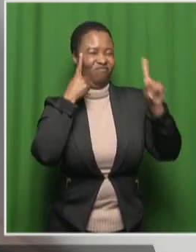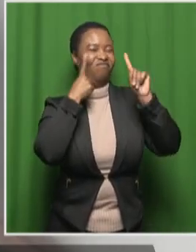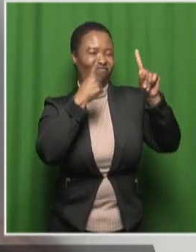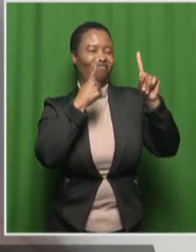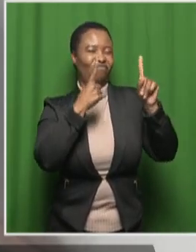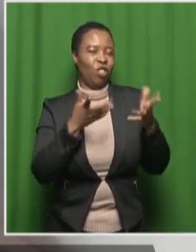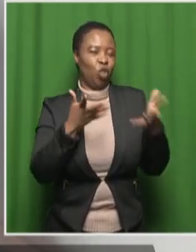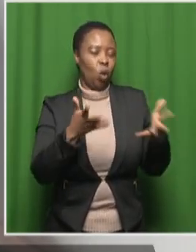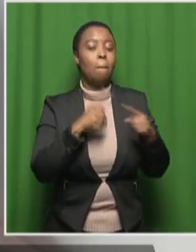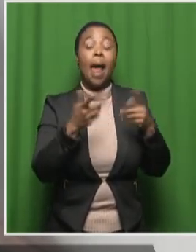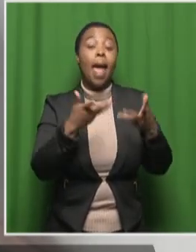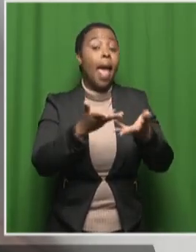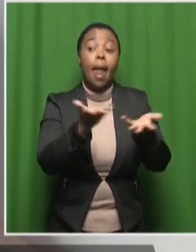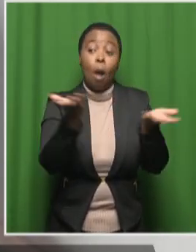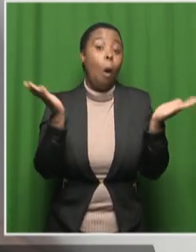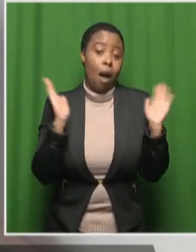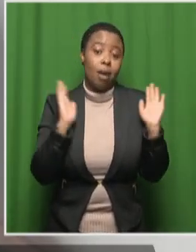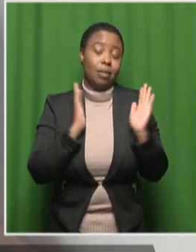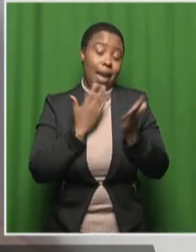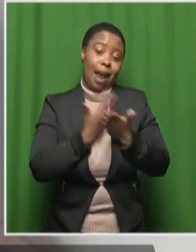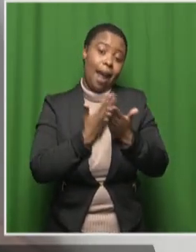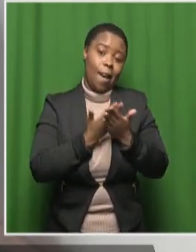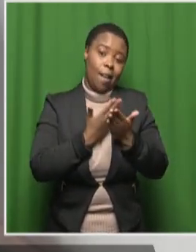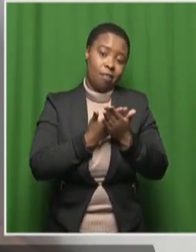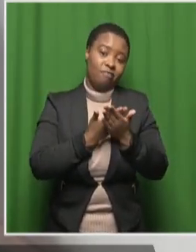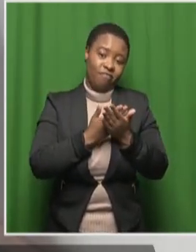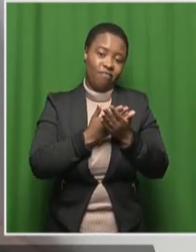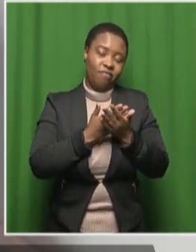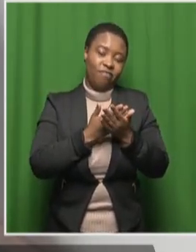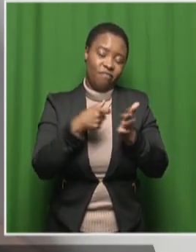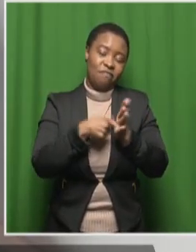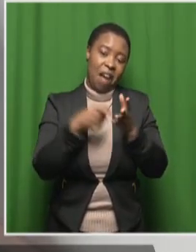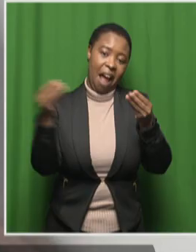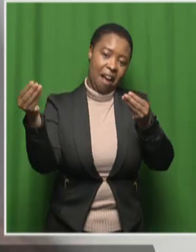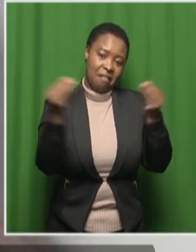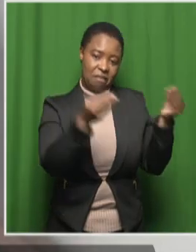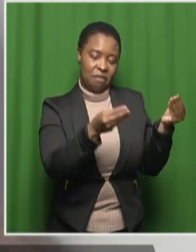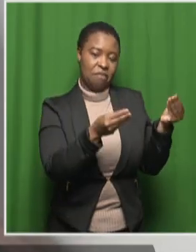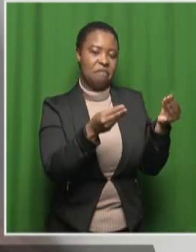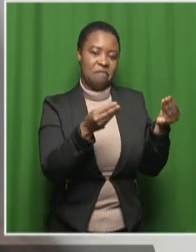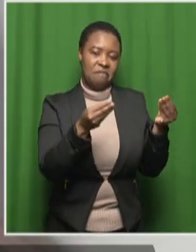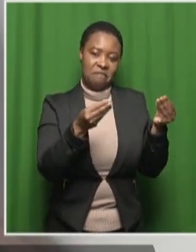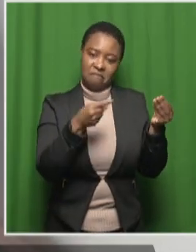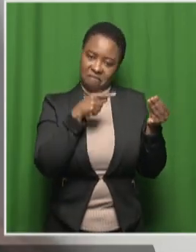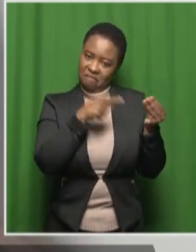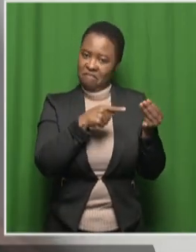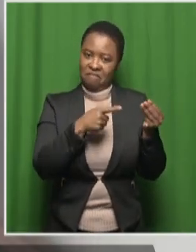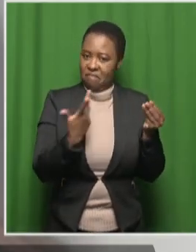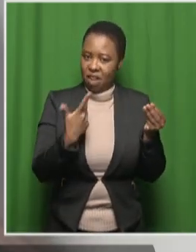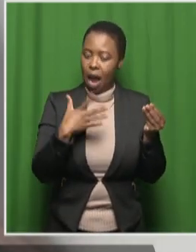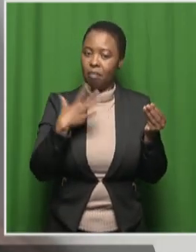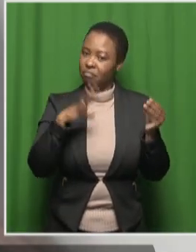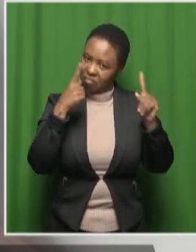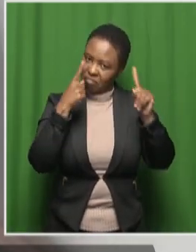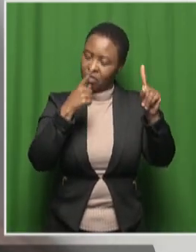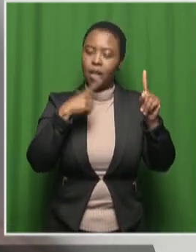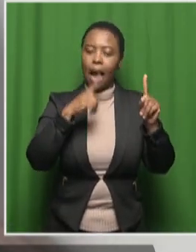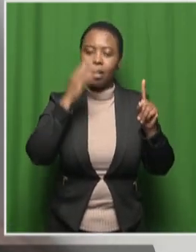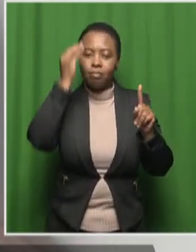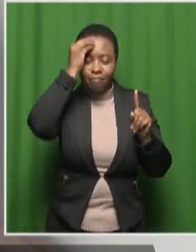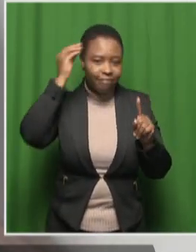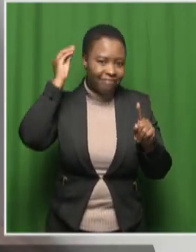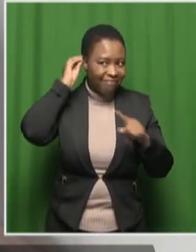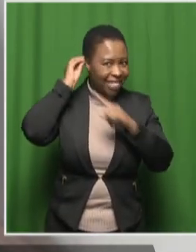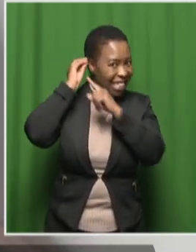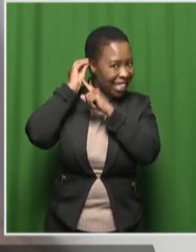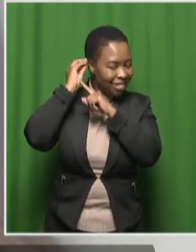anyone really could connect to it. That's amazing. So yeah, I think that's just it. I want it to be a constant reminder to anyone